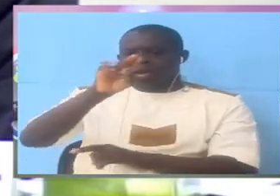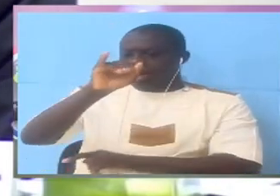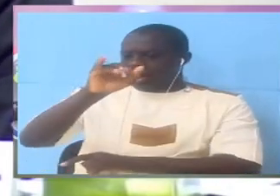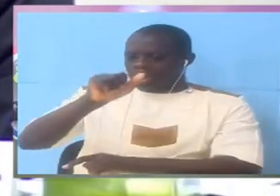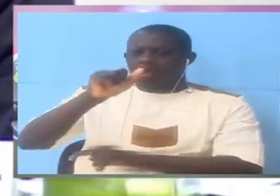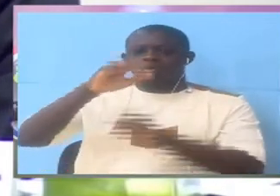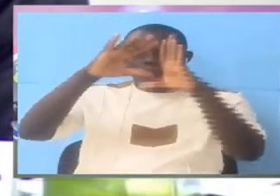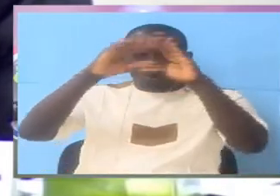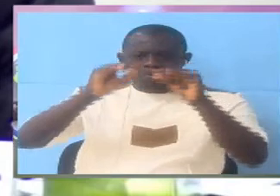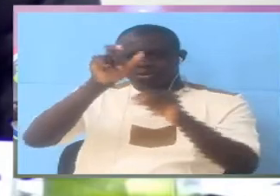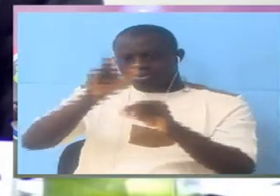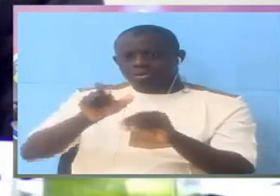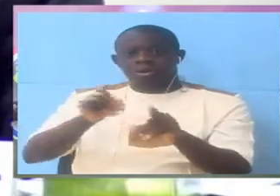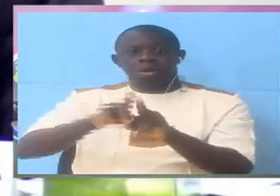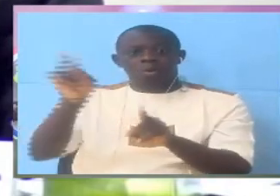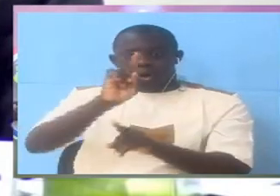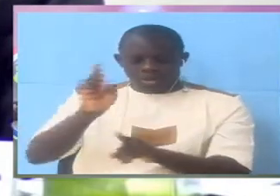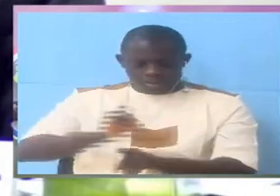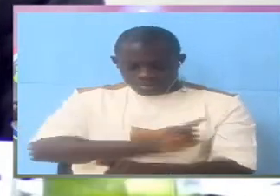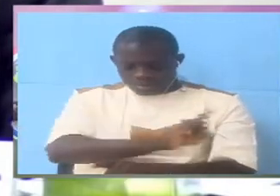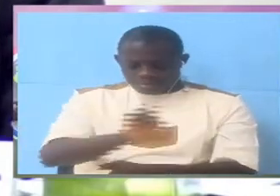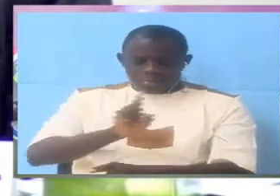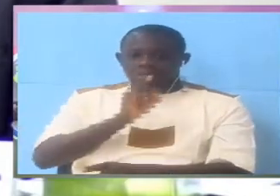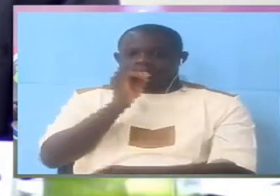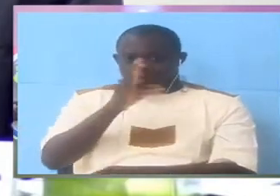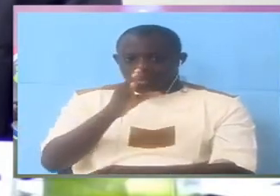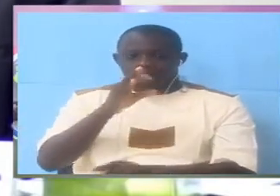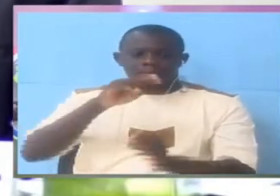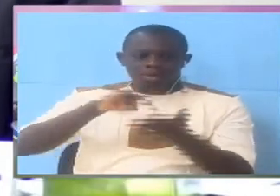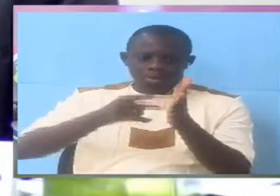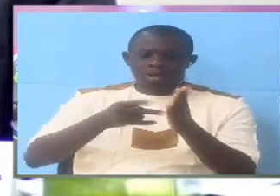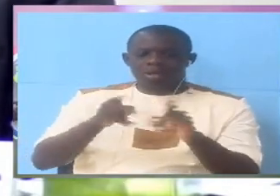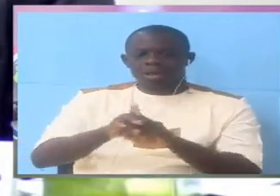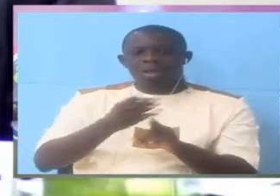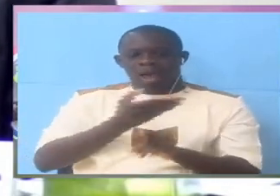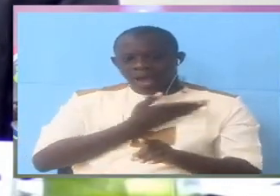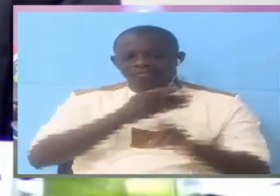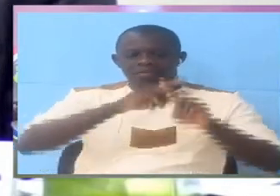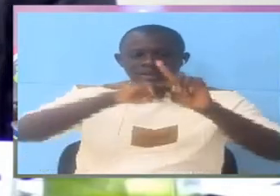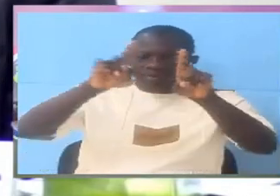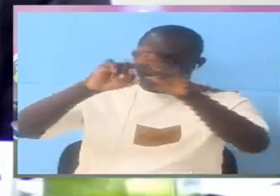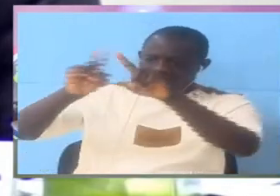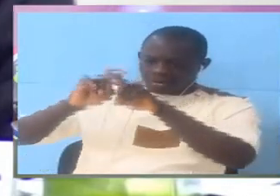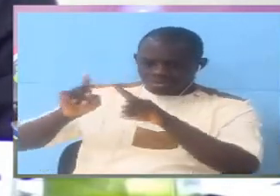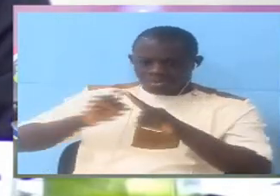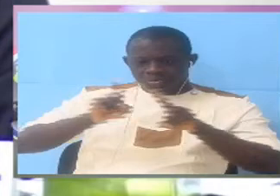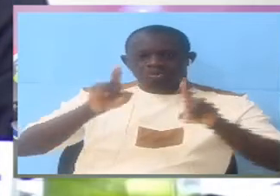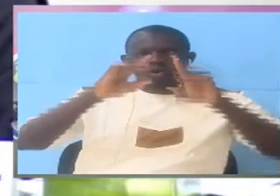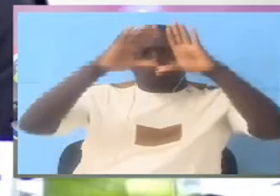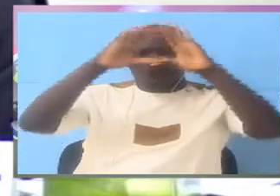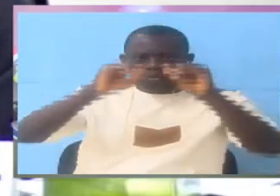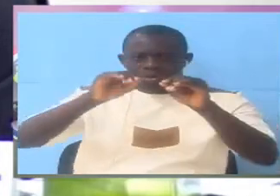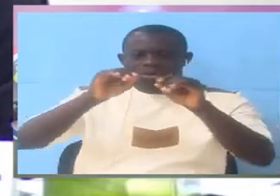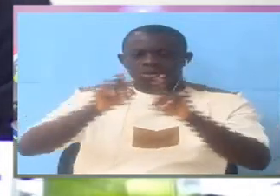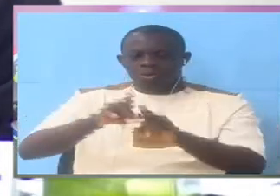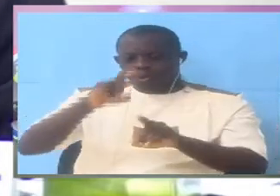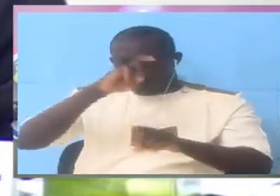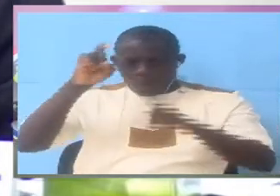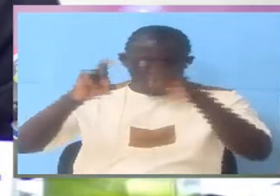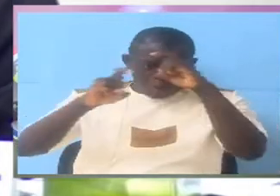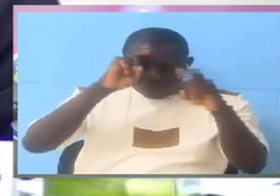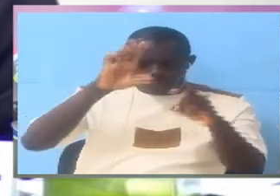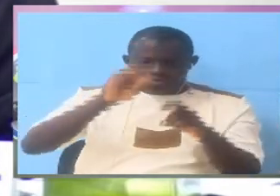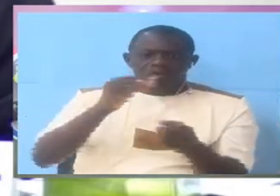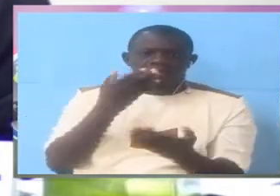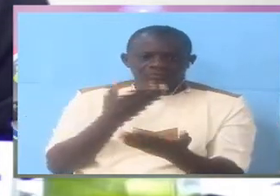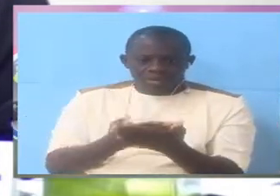And what they say is that the various units would do their work and they would send the matter to